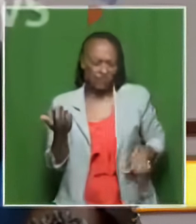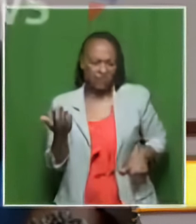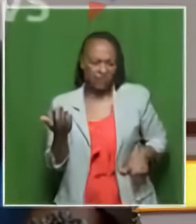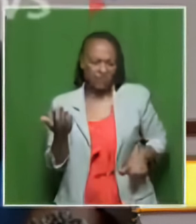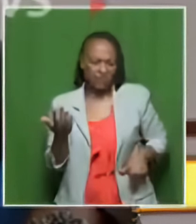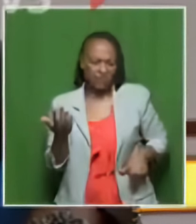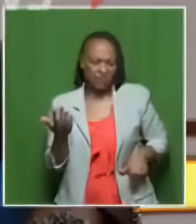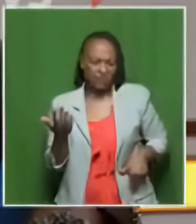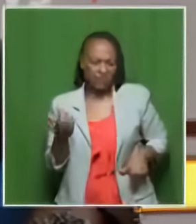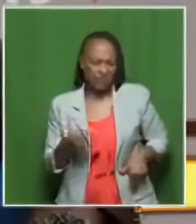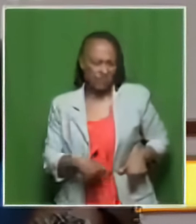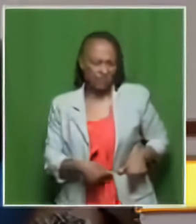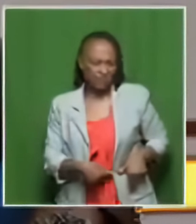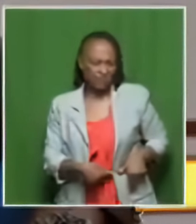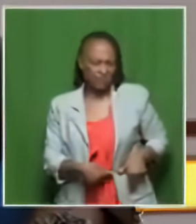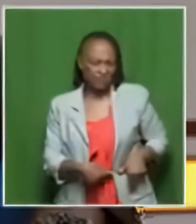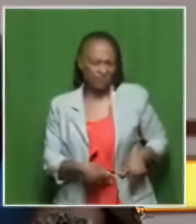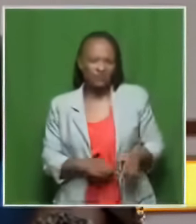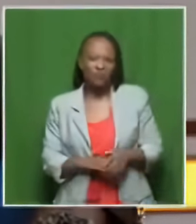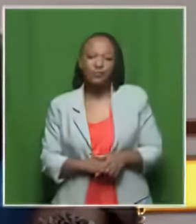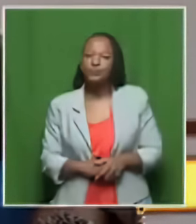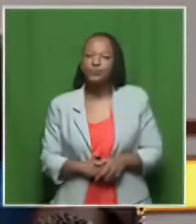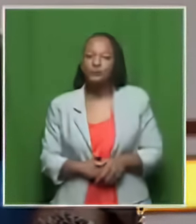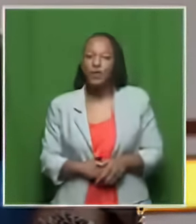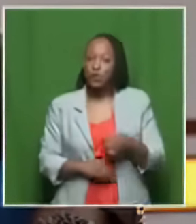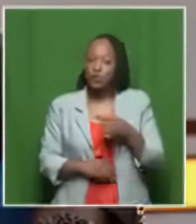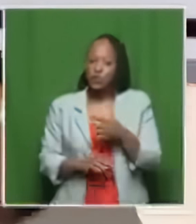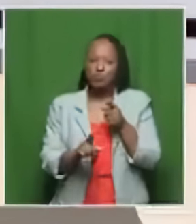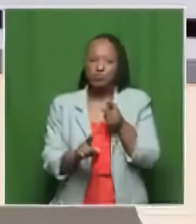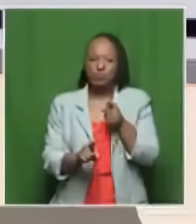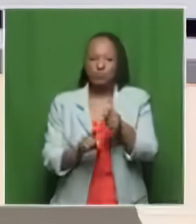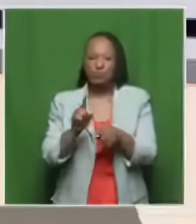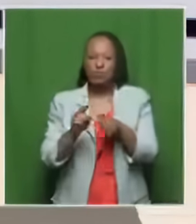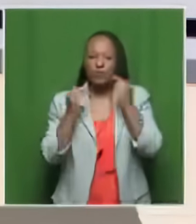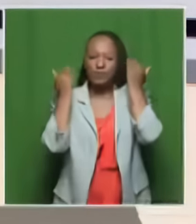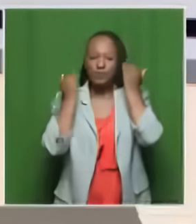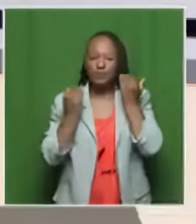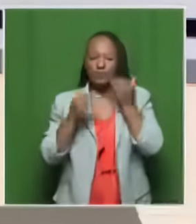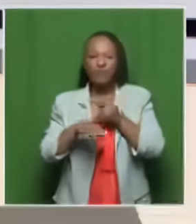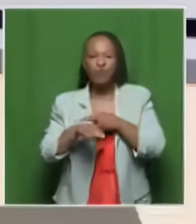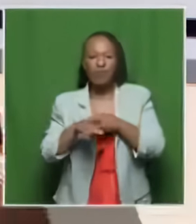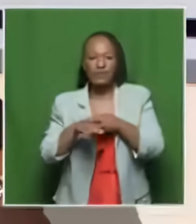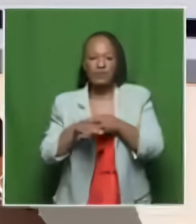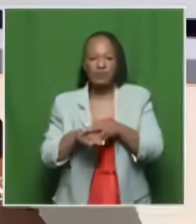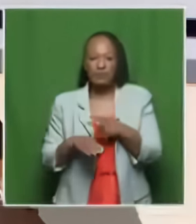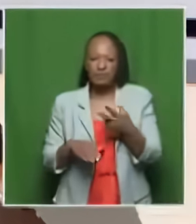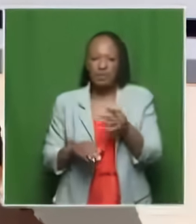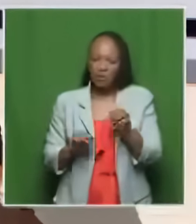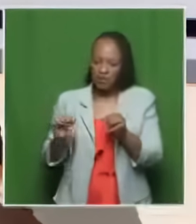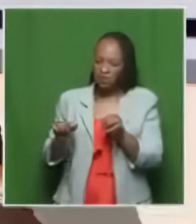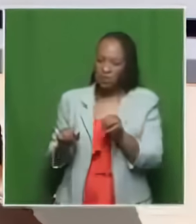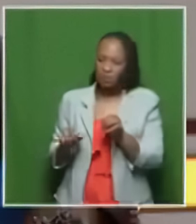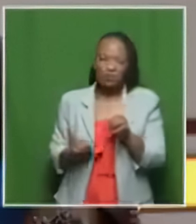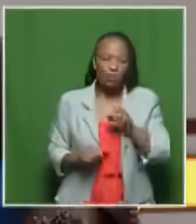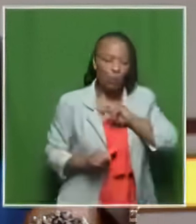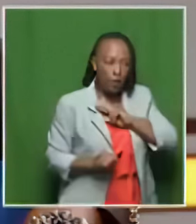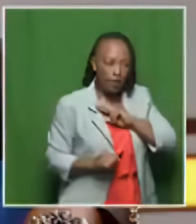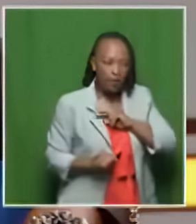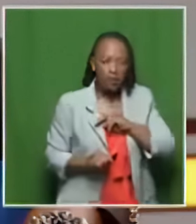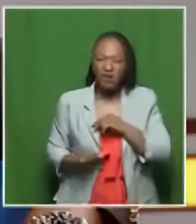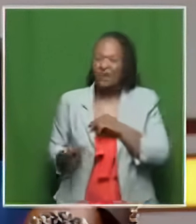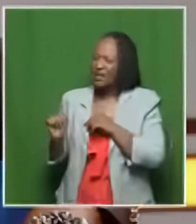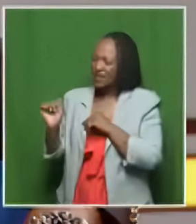this firearm? You accused the magistrate of being racist. Yes. Why? Look, I